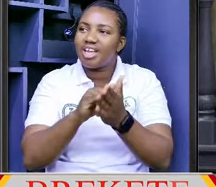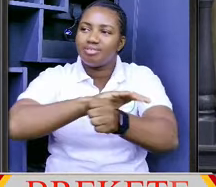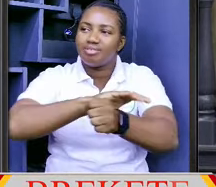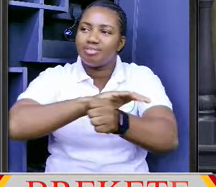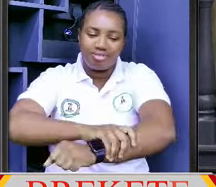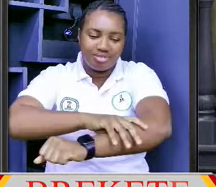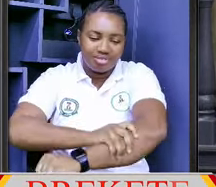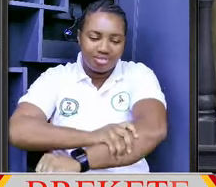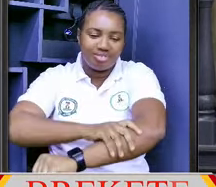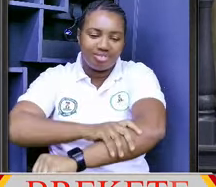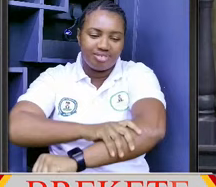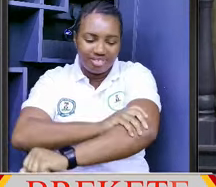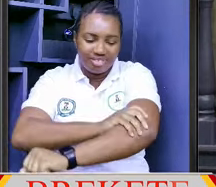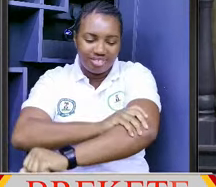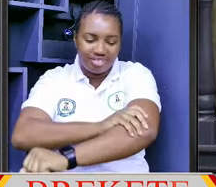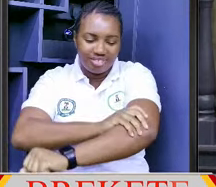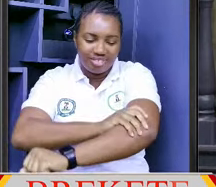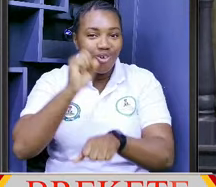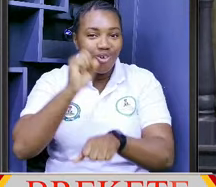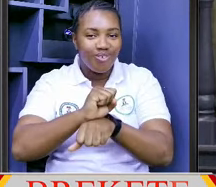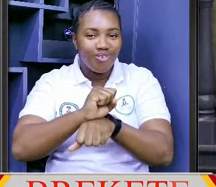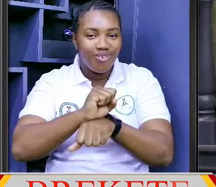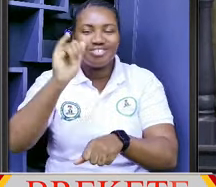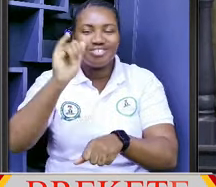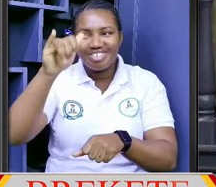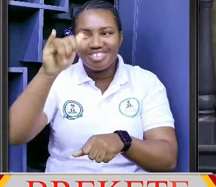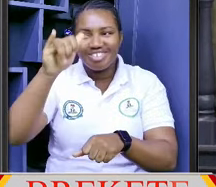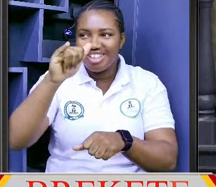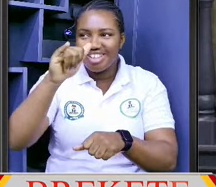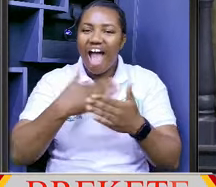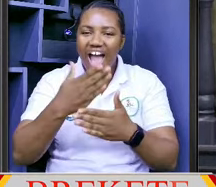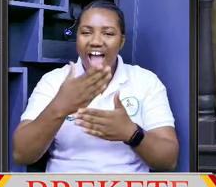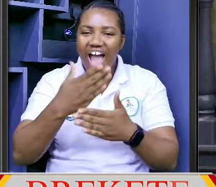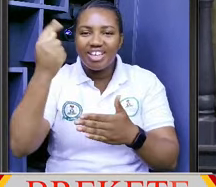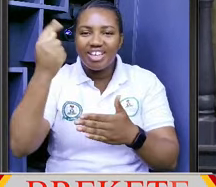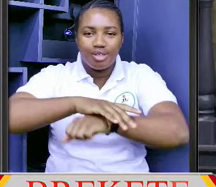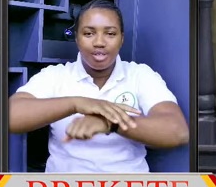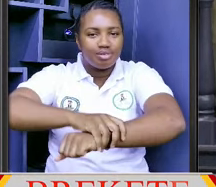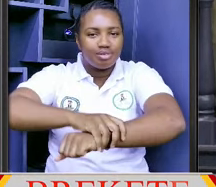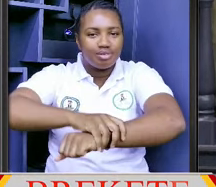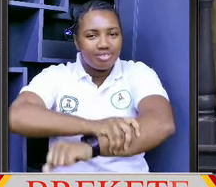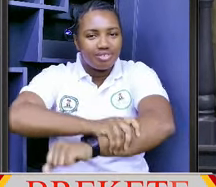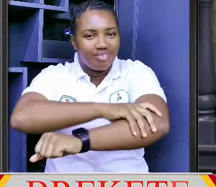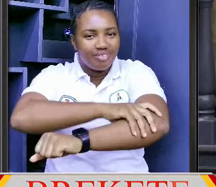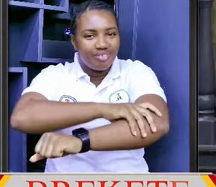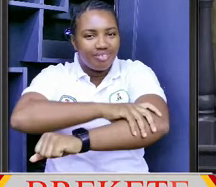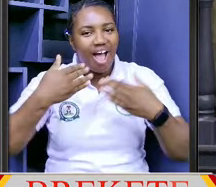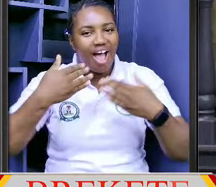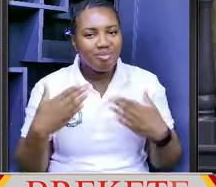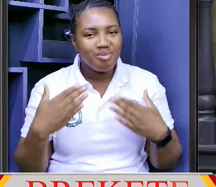the work small. Very well. After she do the massage, how your body do it? I move very well.